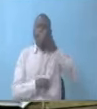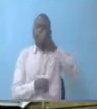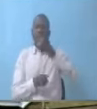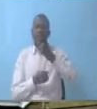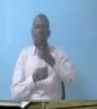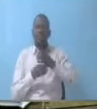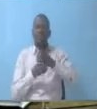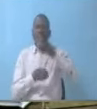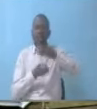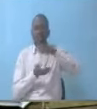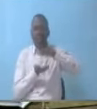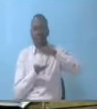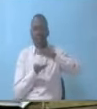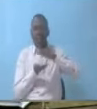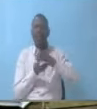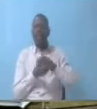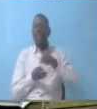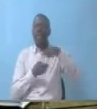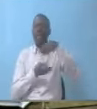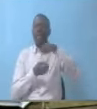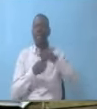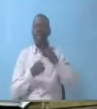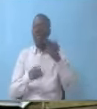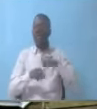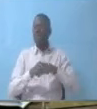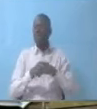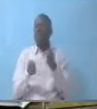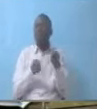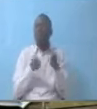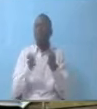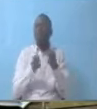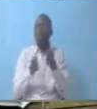beyond the control price. Then there was control price,